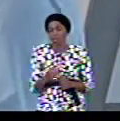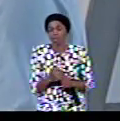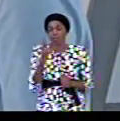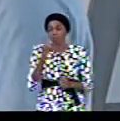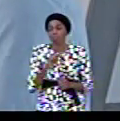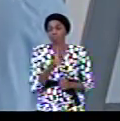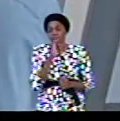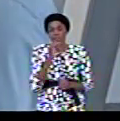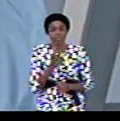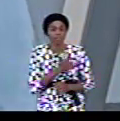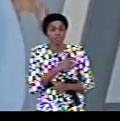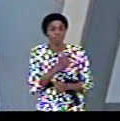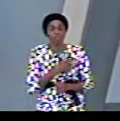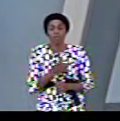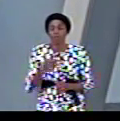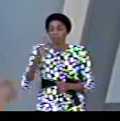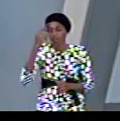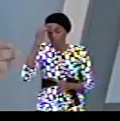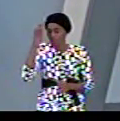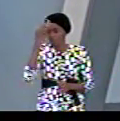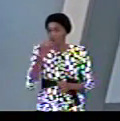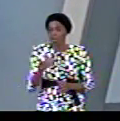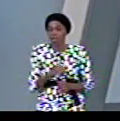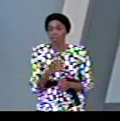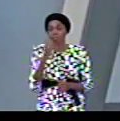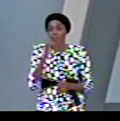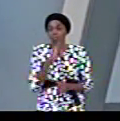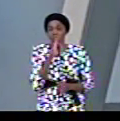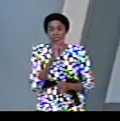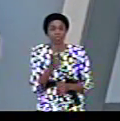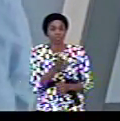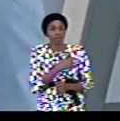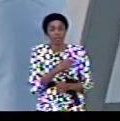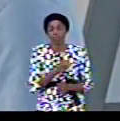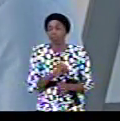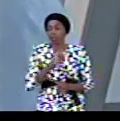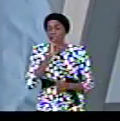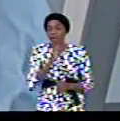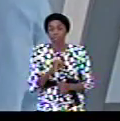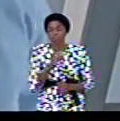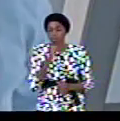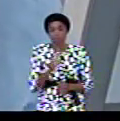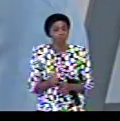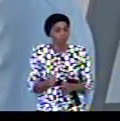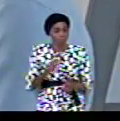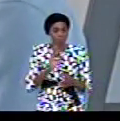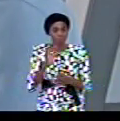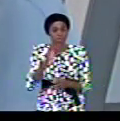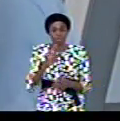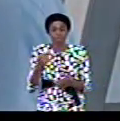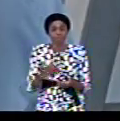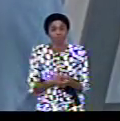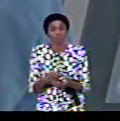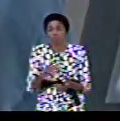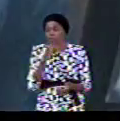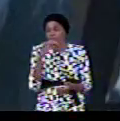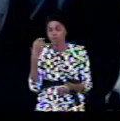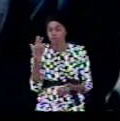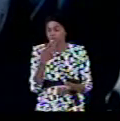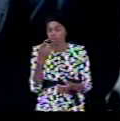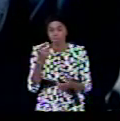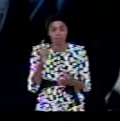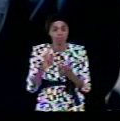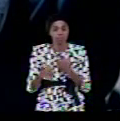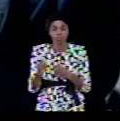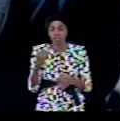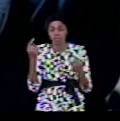is lazy, the reason why anyone is idle and is not preaching the gospel, is not talking to the sinners, is